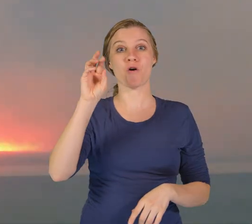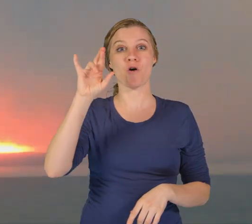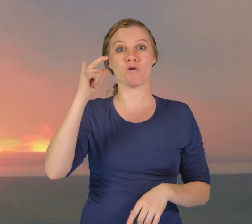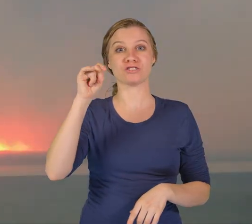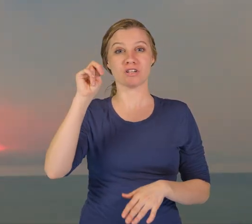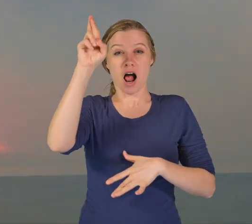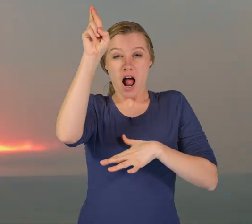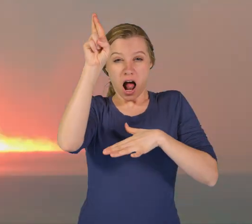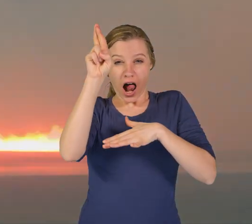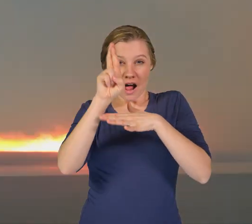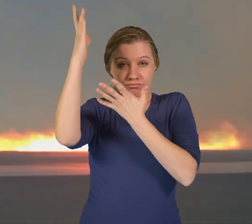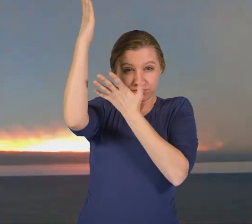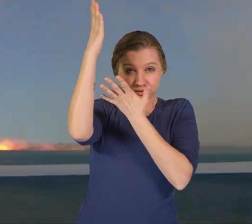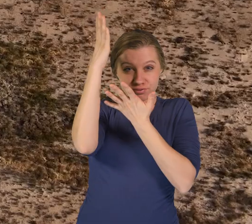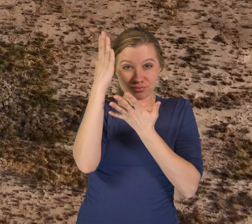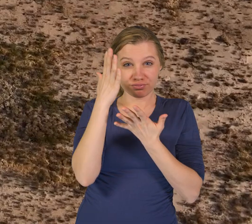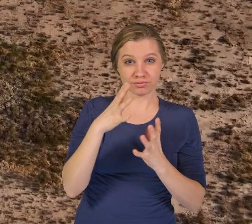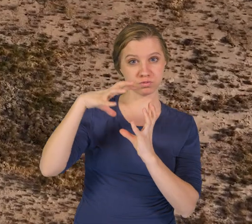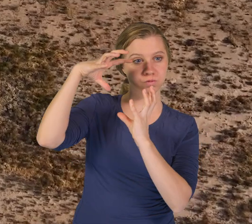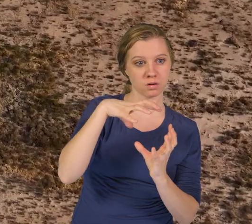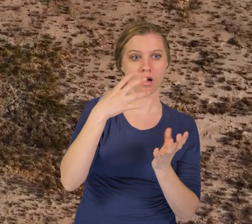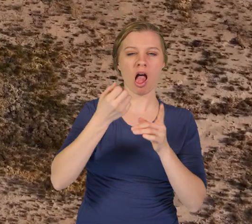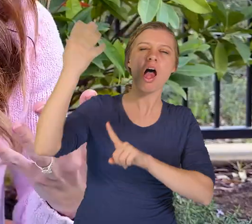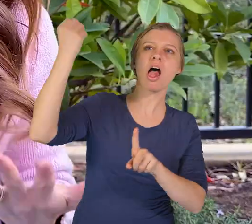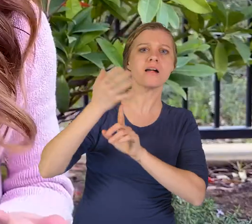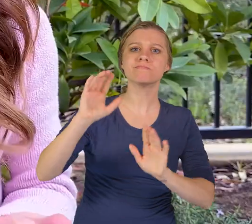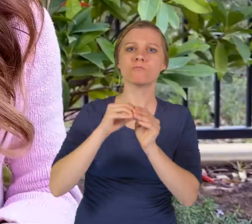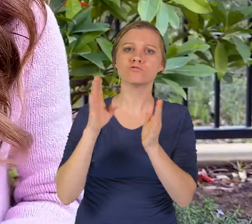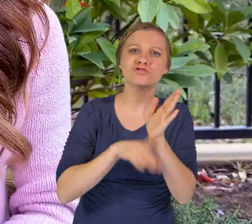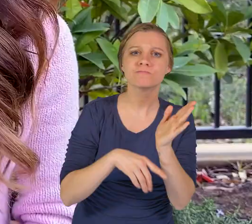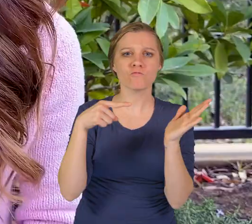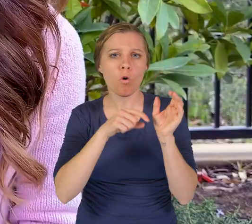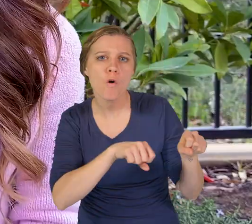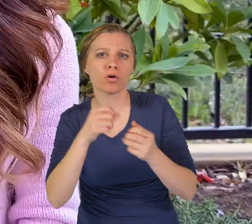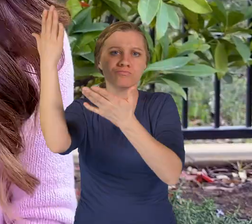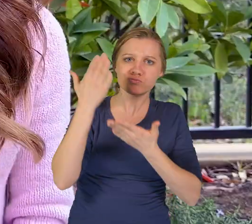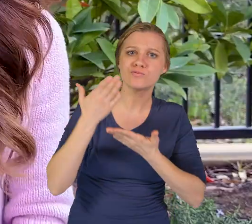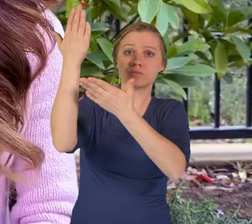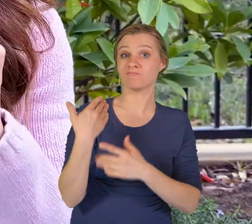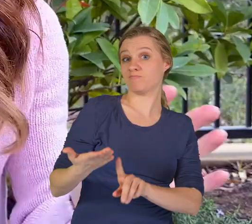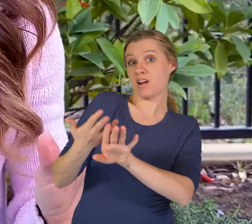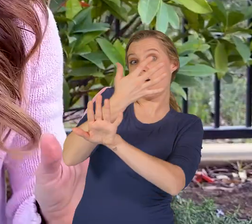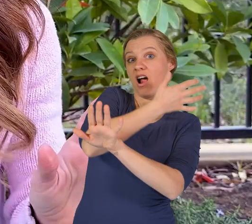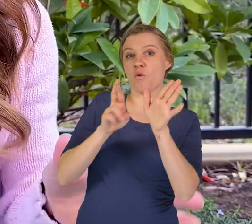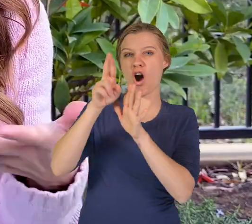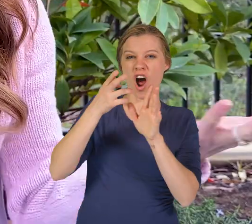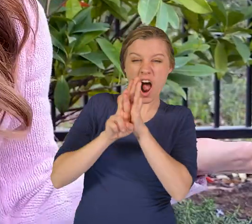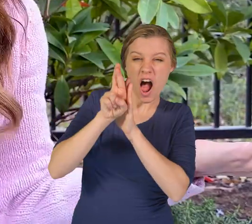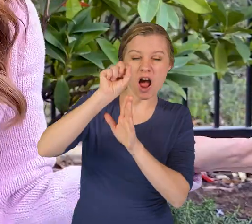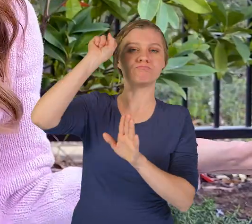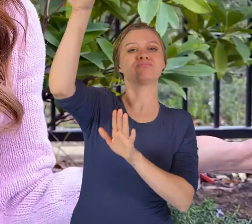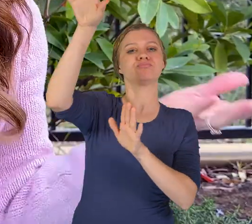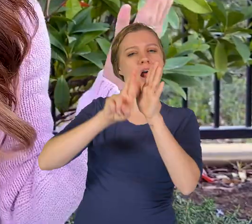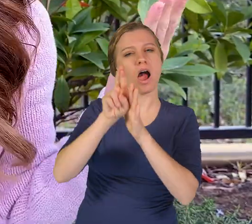Blue Origin brings back both the booster and the capsule, making it cheaper and less wasteful. Traditionally, rockets